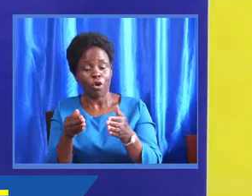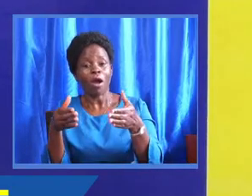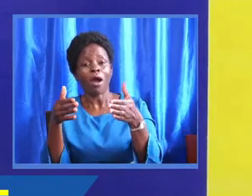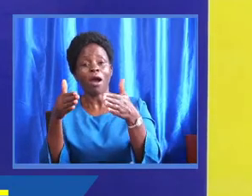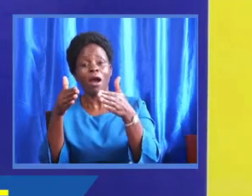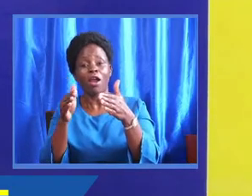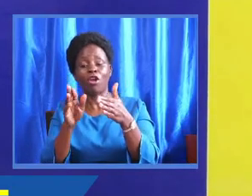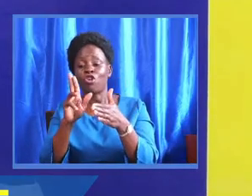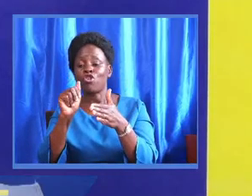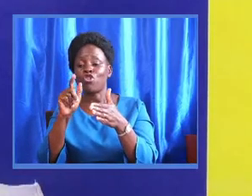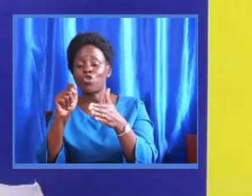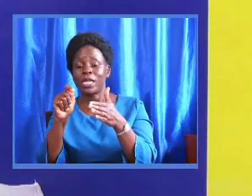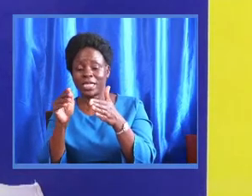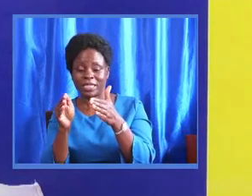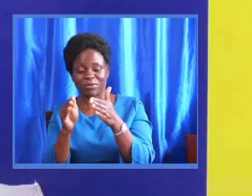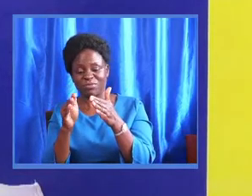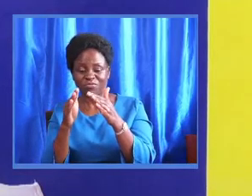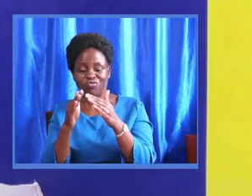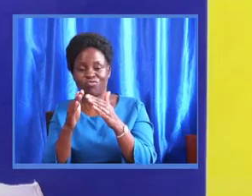is,